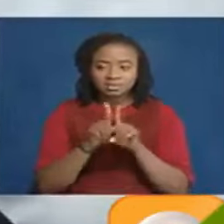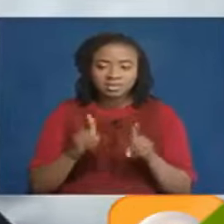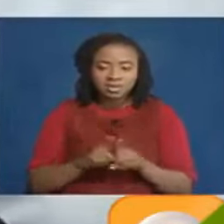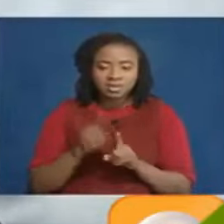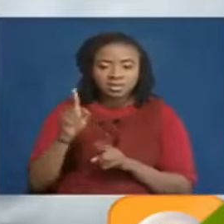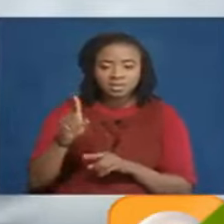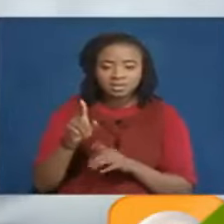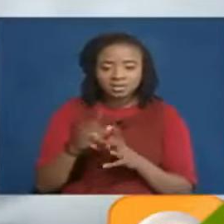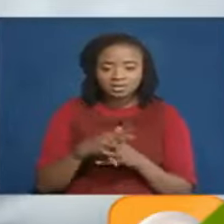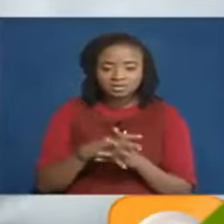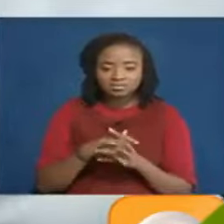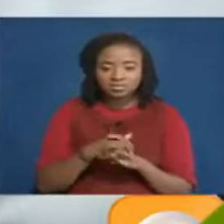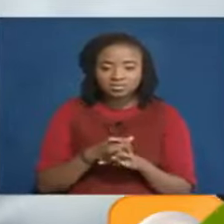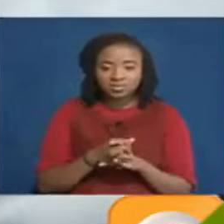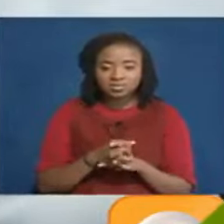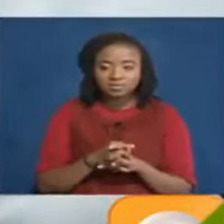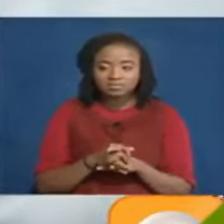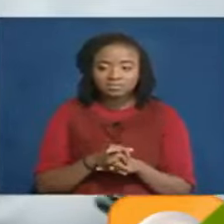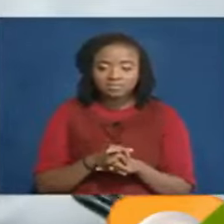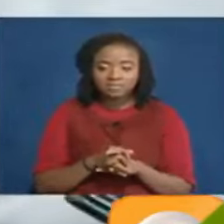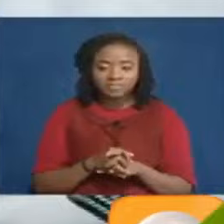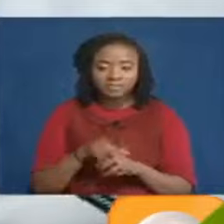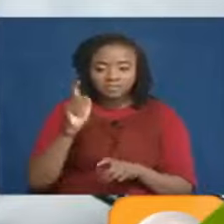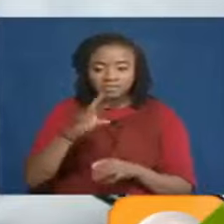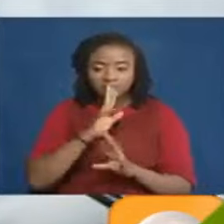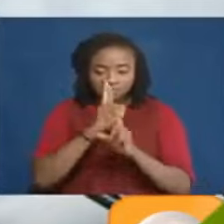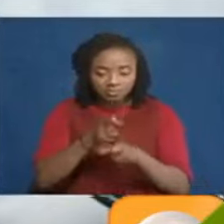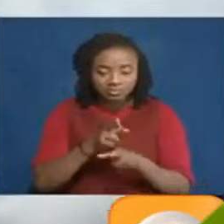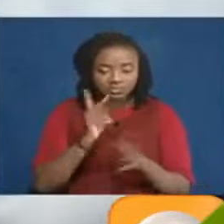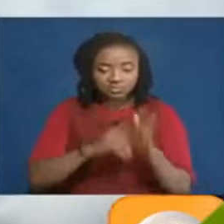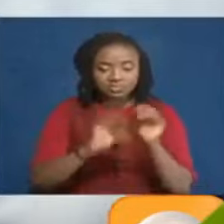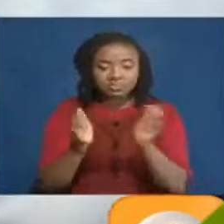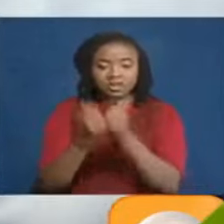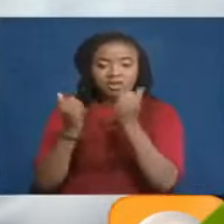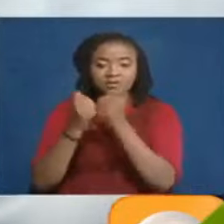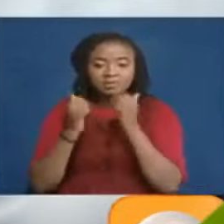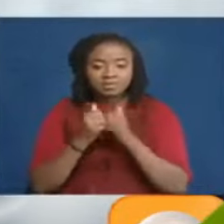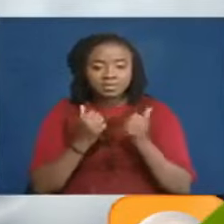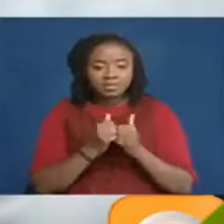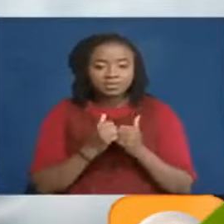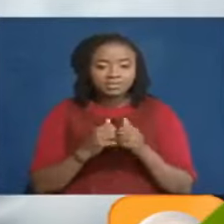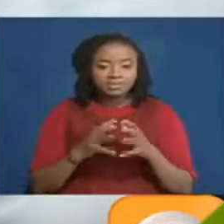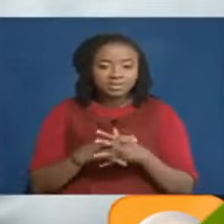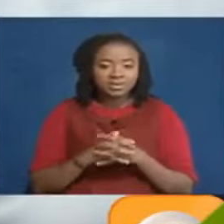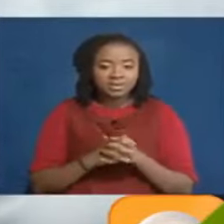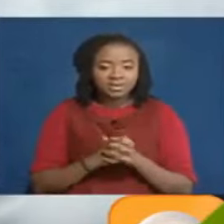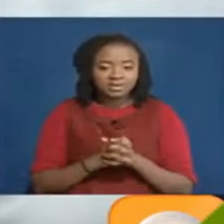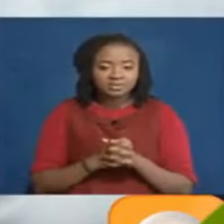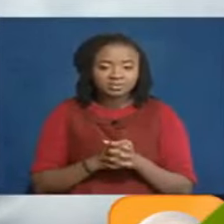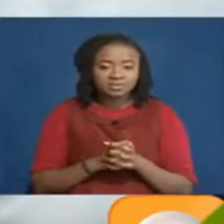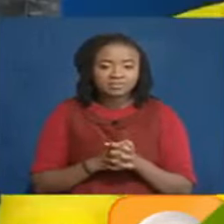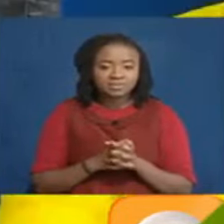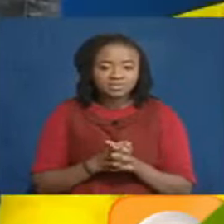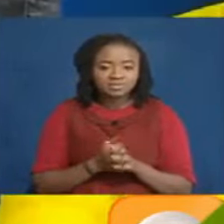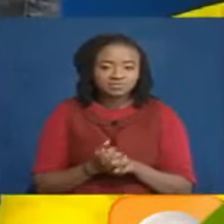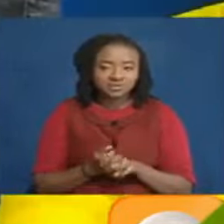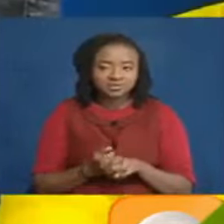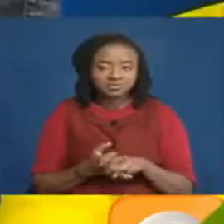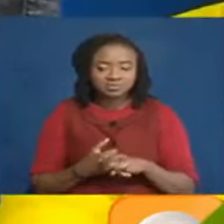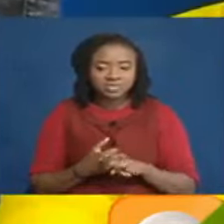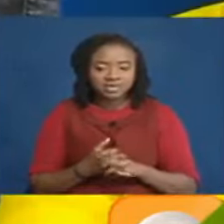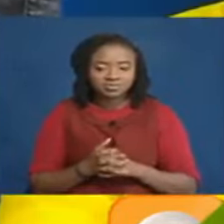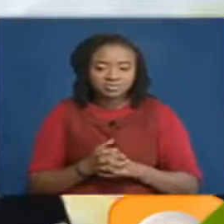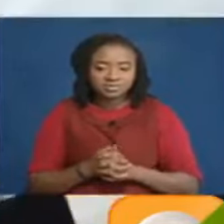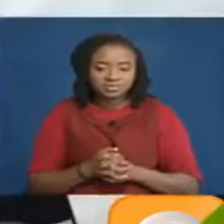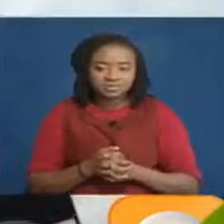rais hakuchaguliwa kwa ile mambo wao wanafanya. Our broad-based government was not about impunity of a few of others. A suspect to